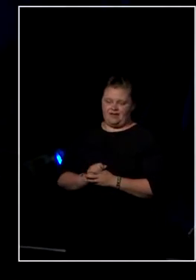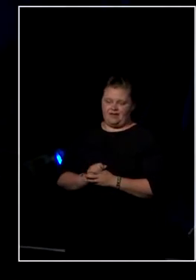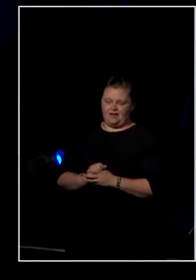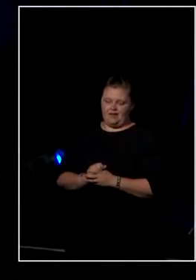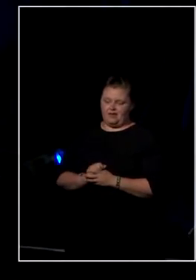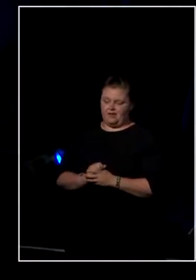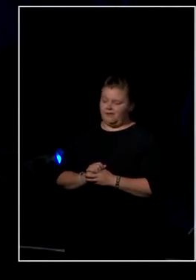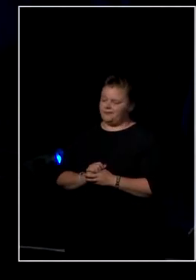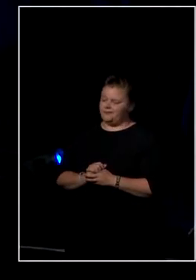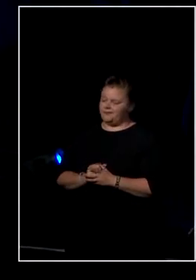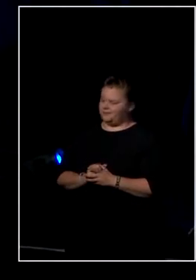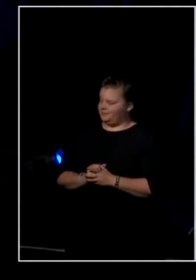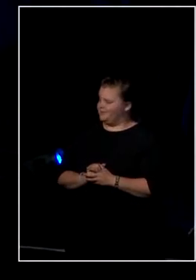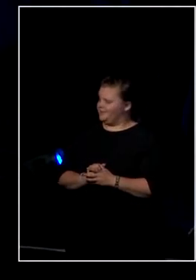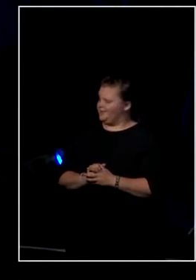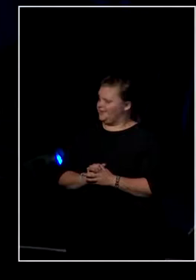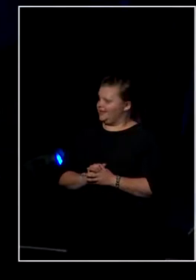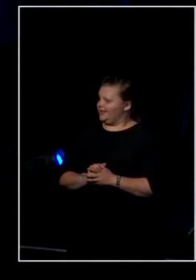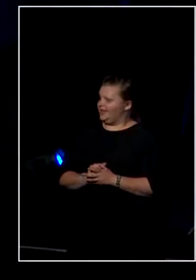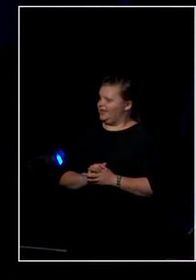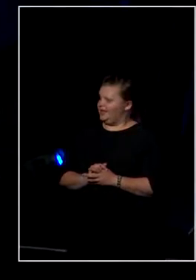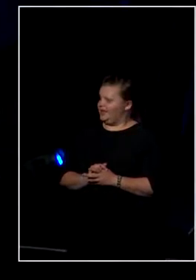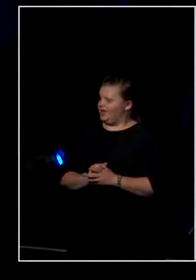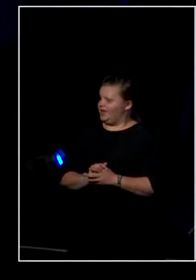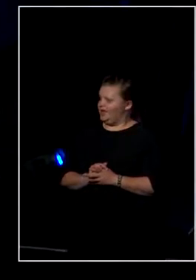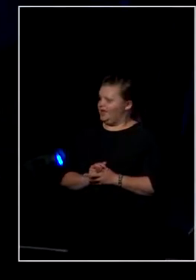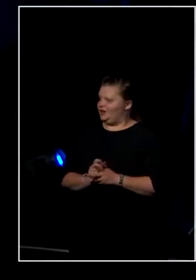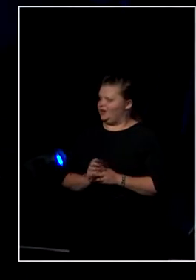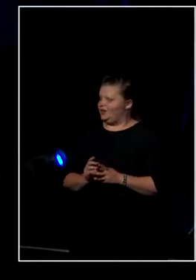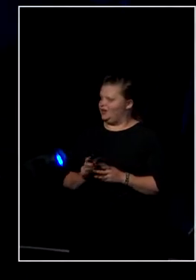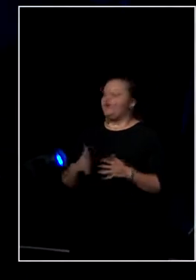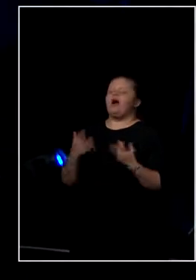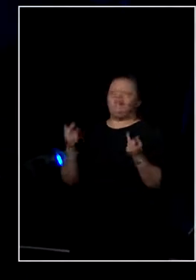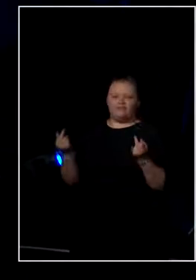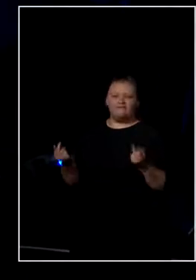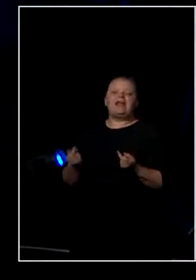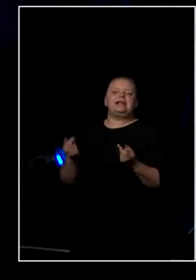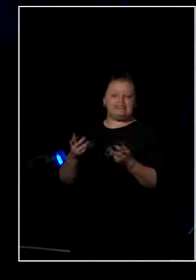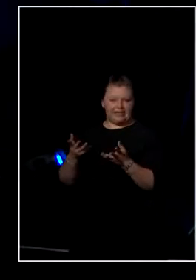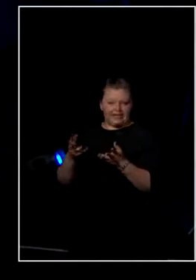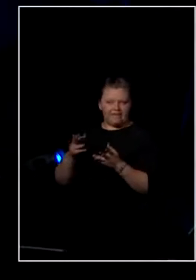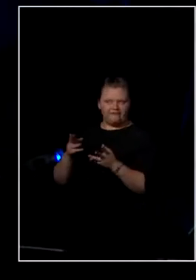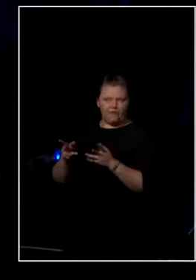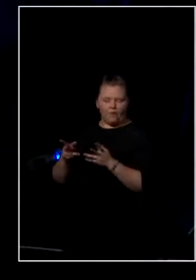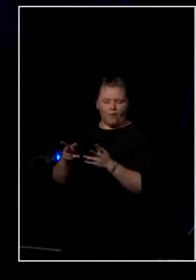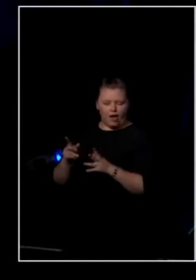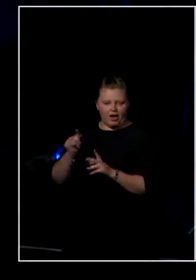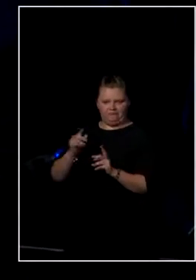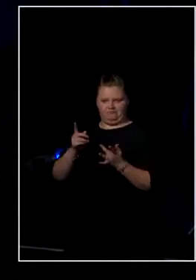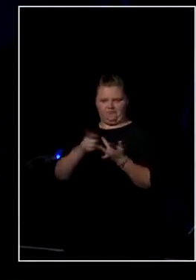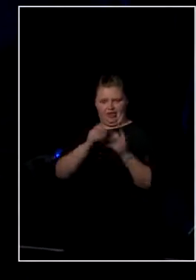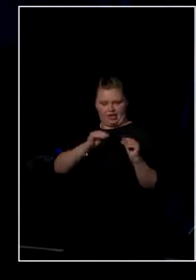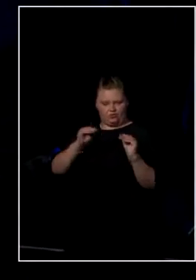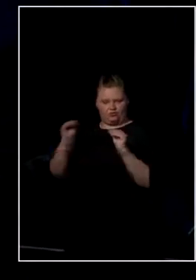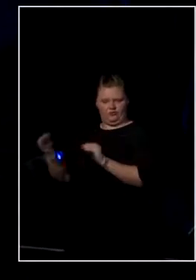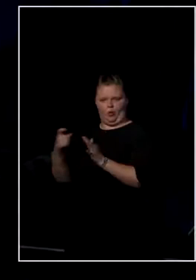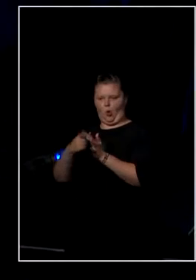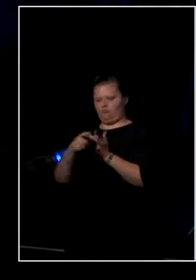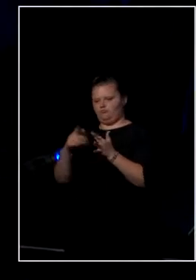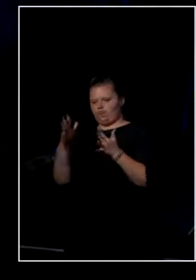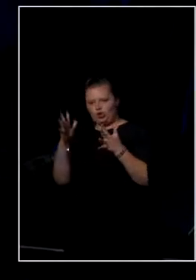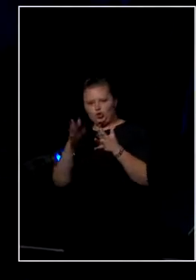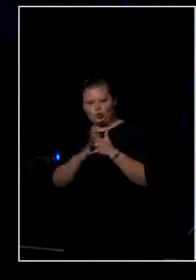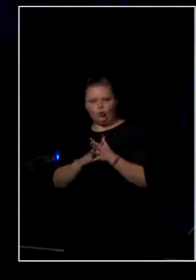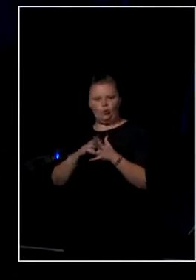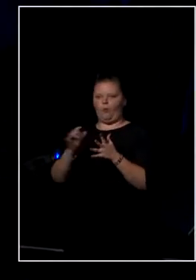up, because there was Janefield, Arildale, Kew Cottages,